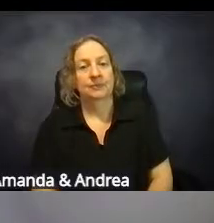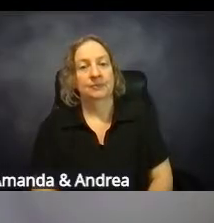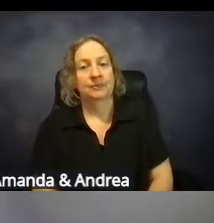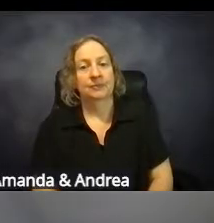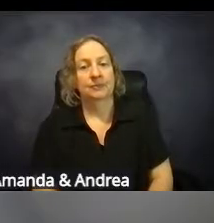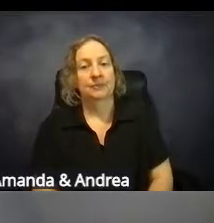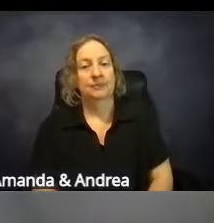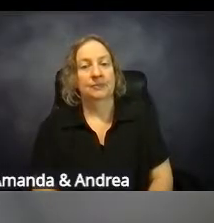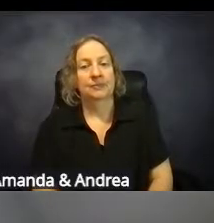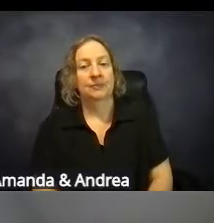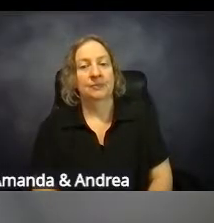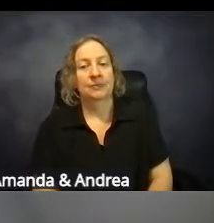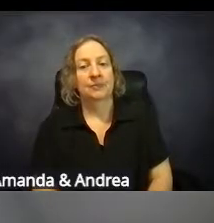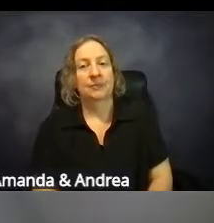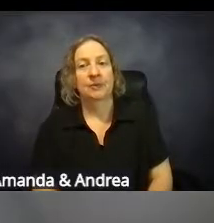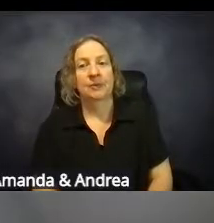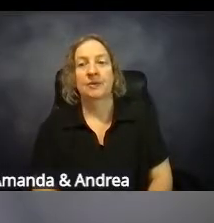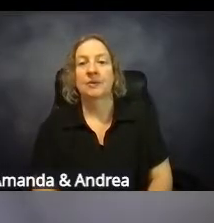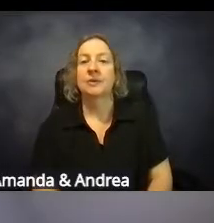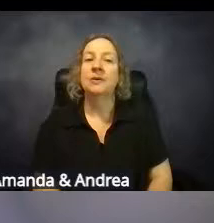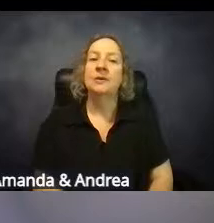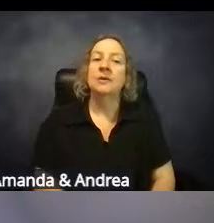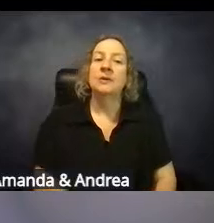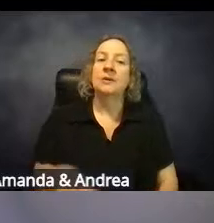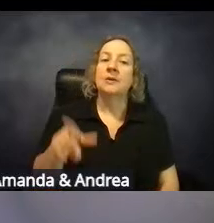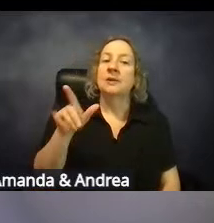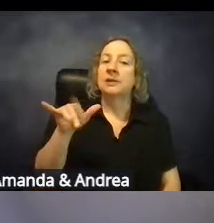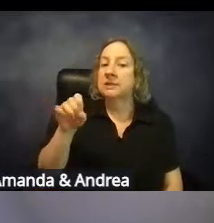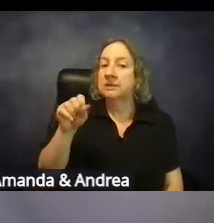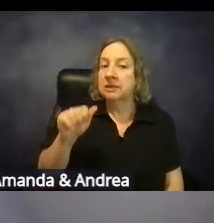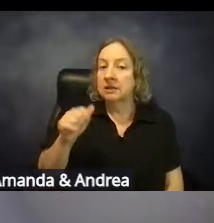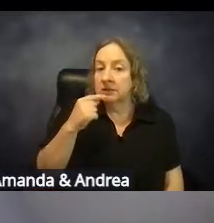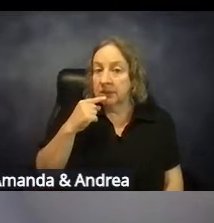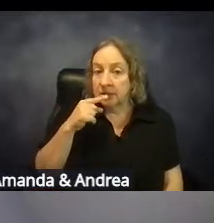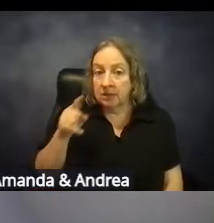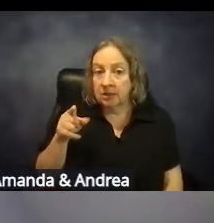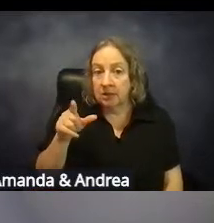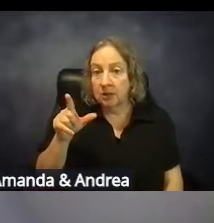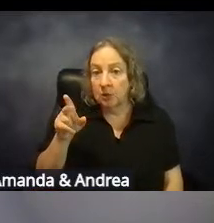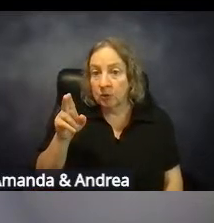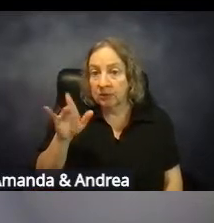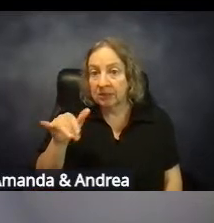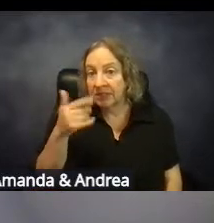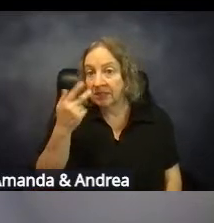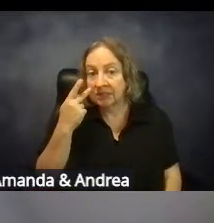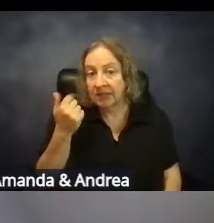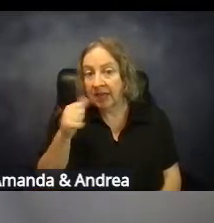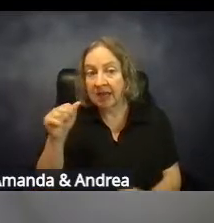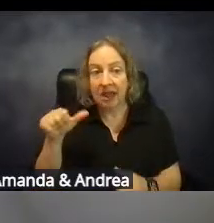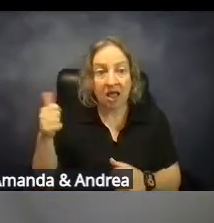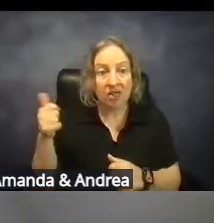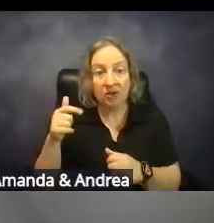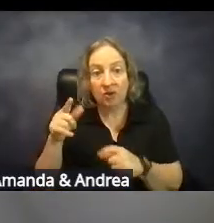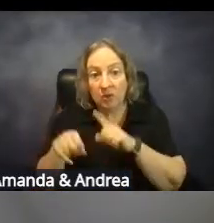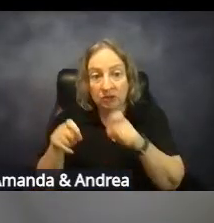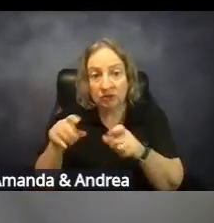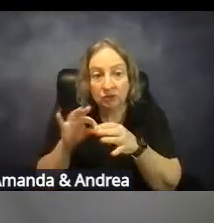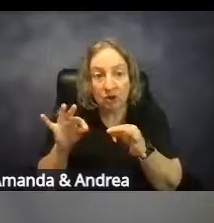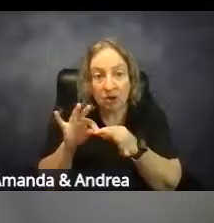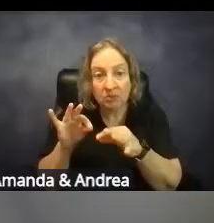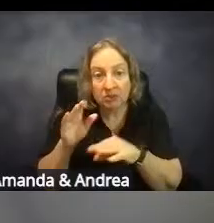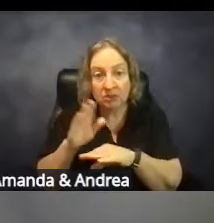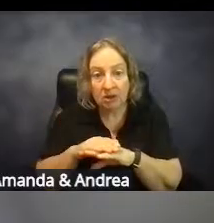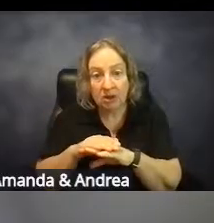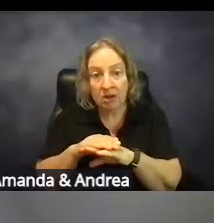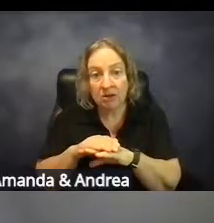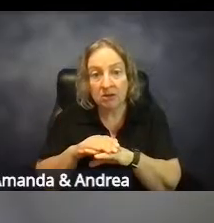Lucy, did you see any other questions or comments on the Community Benefits Advisory Group?